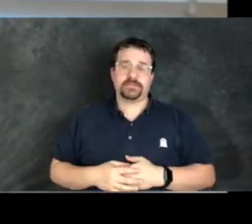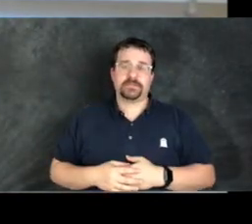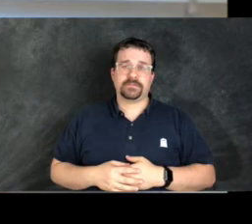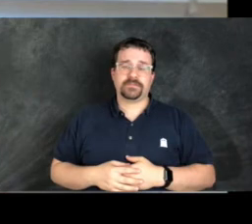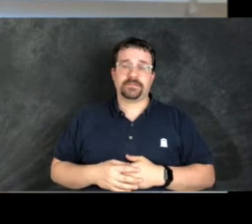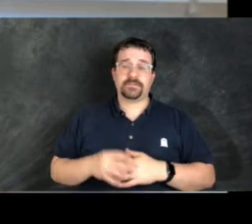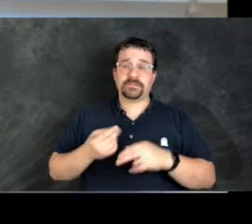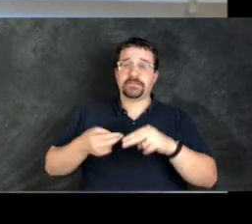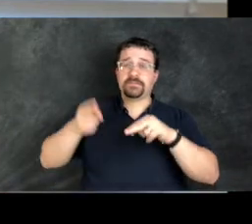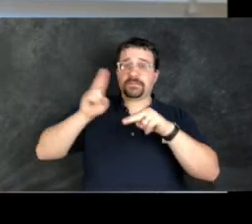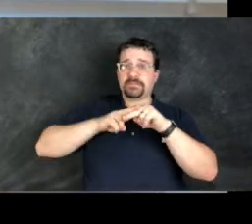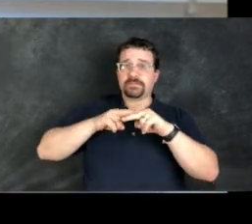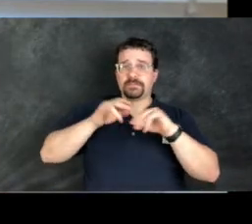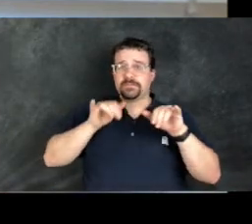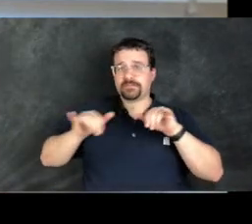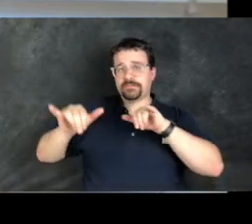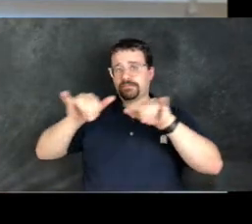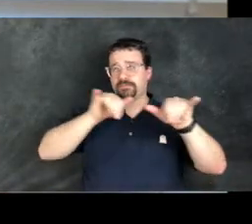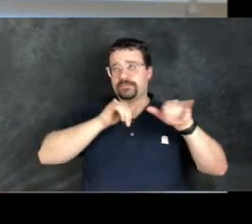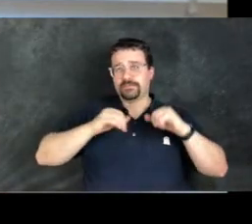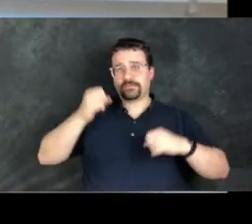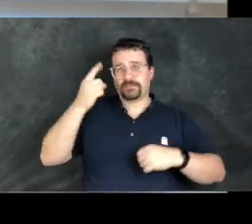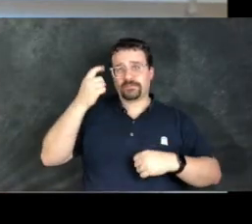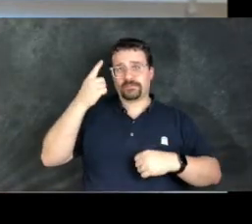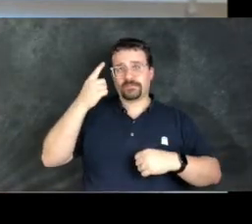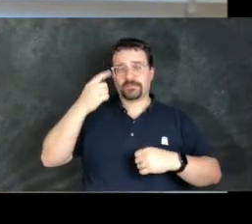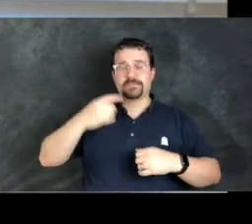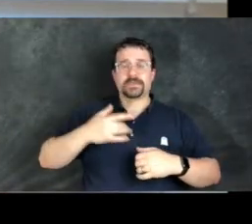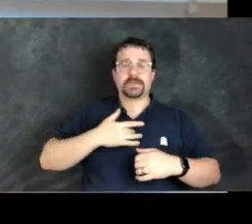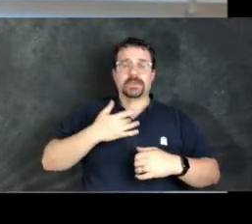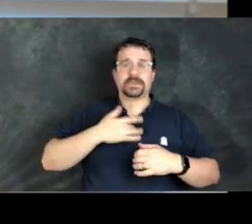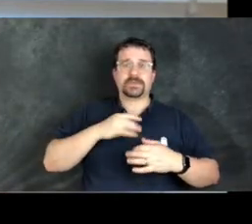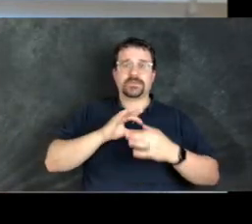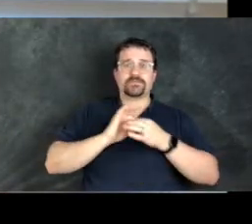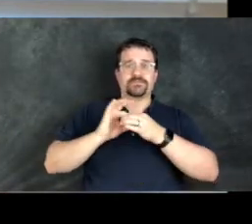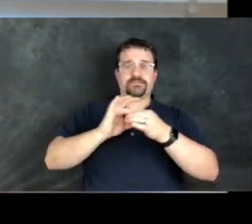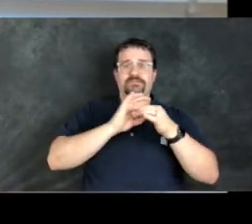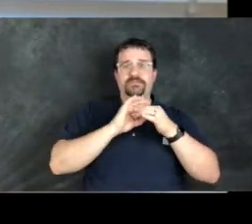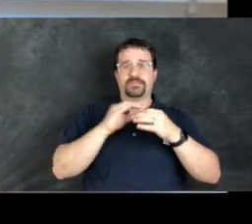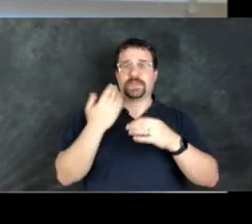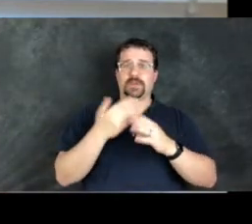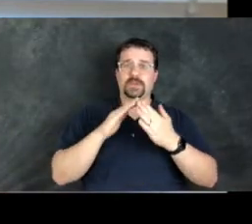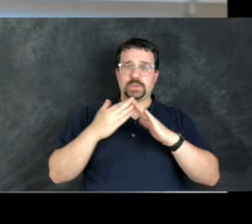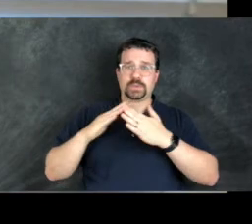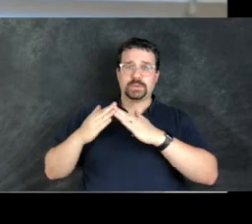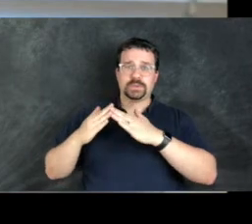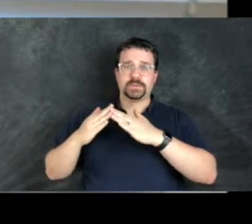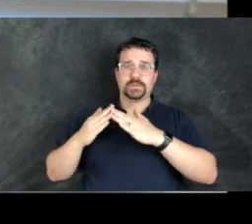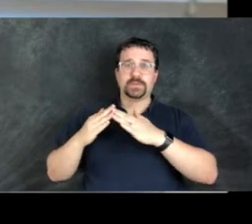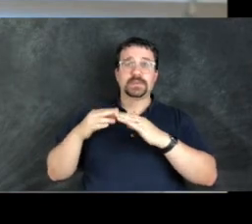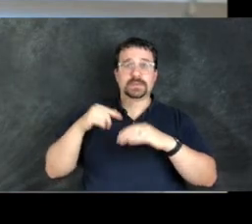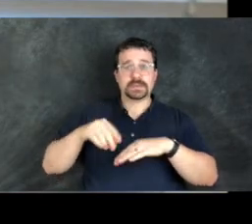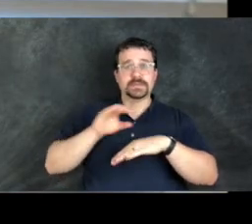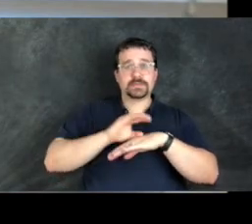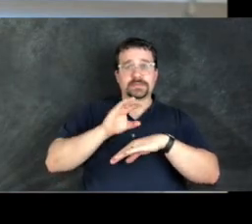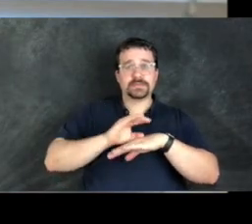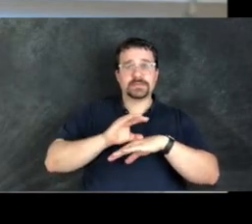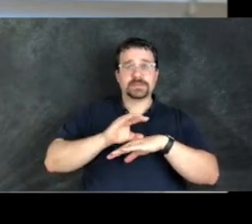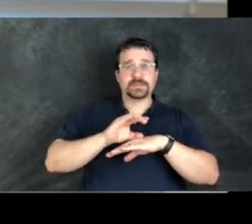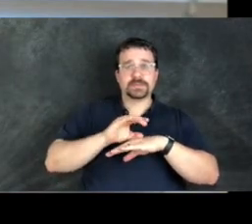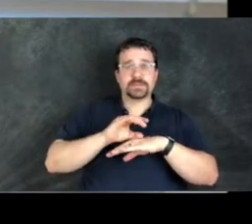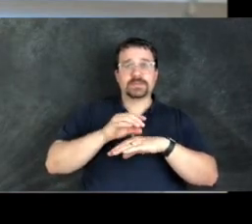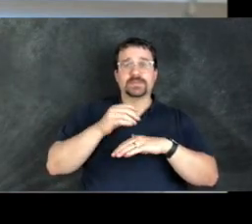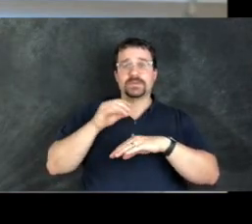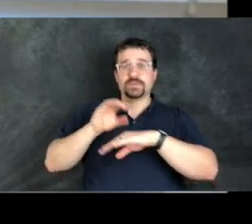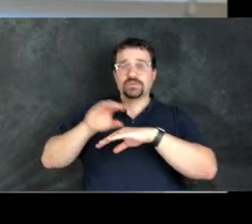Increase mutual understanding and a sense of unity in our community, in this congregation,